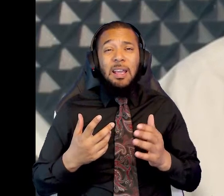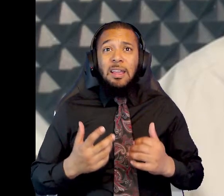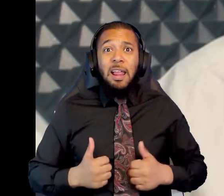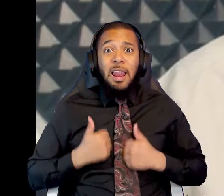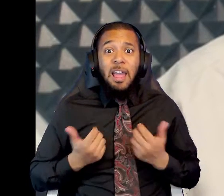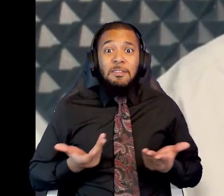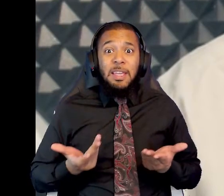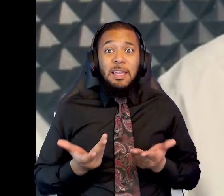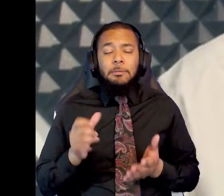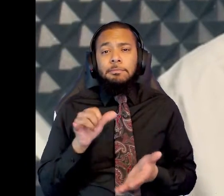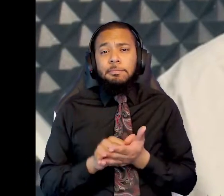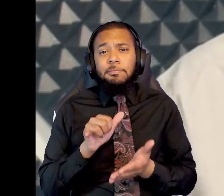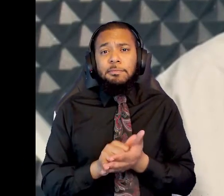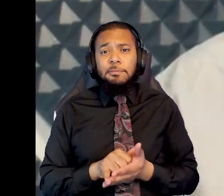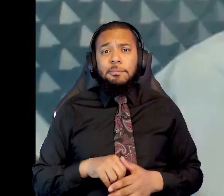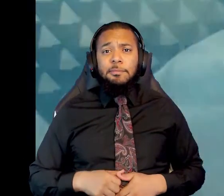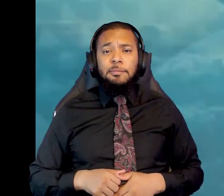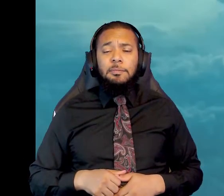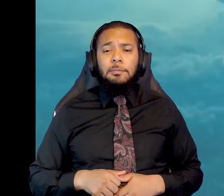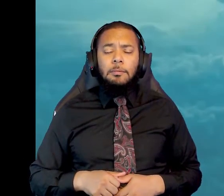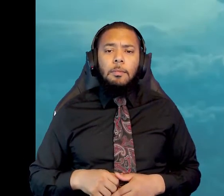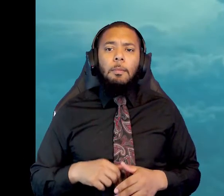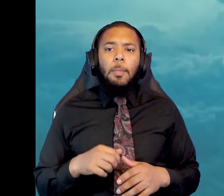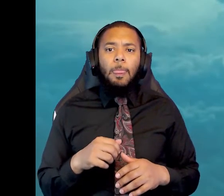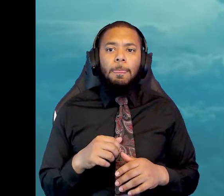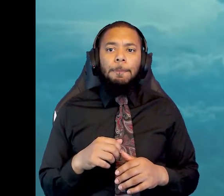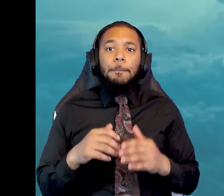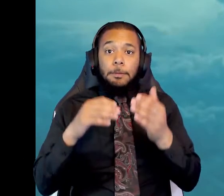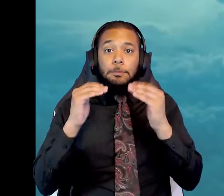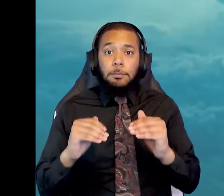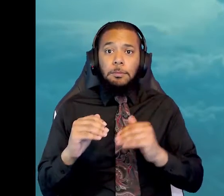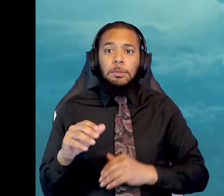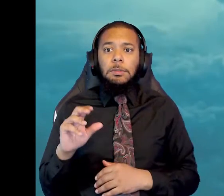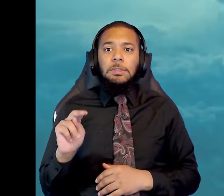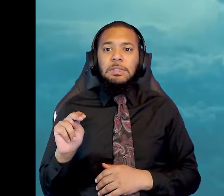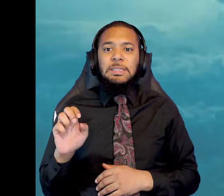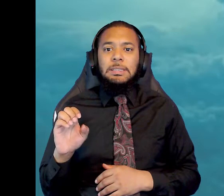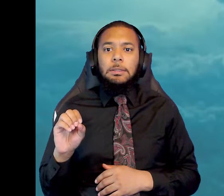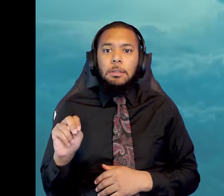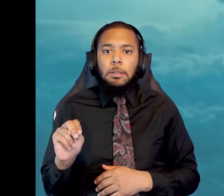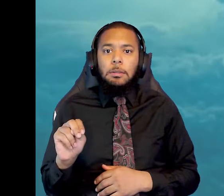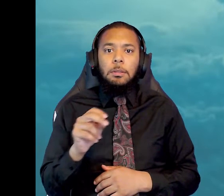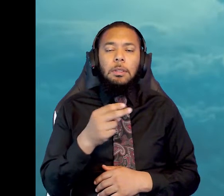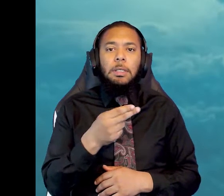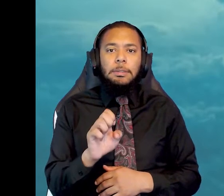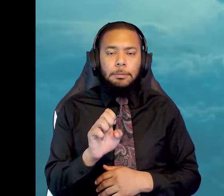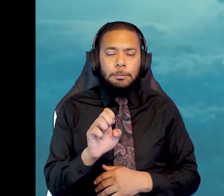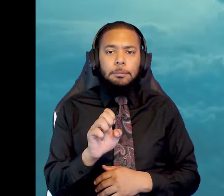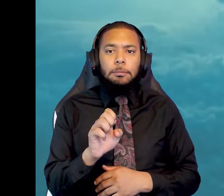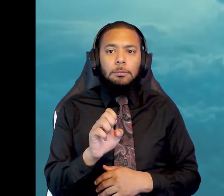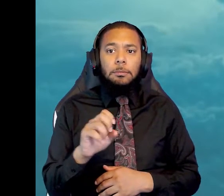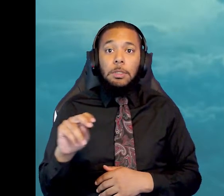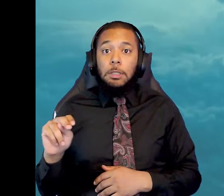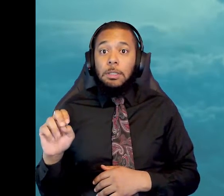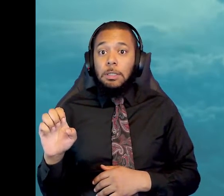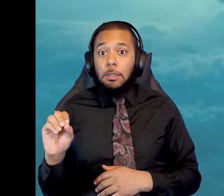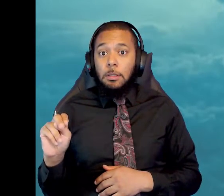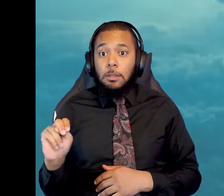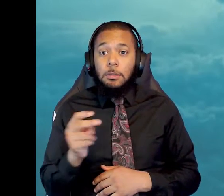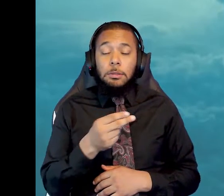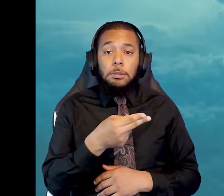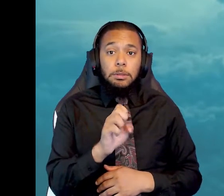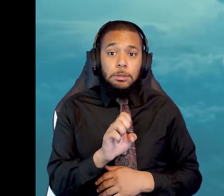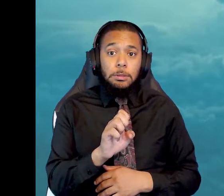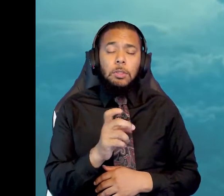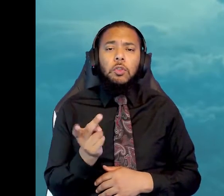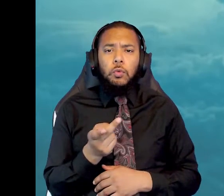life. Following carbon dioxide is neon, helium. Neon and helium are also noble